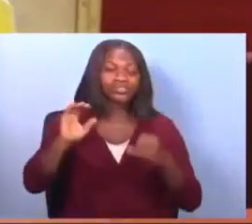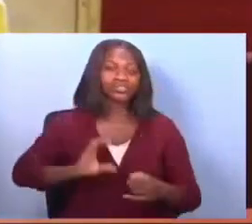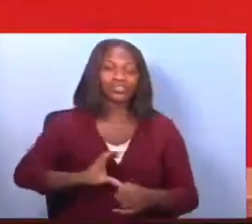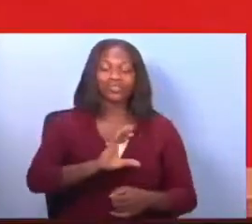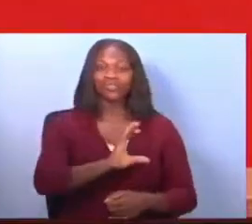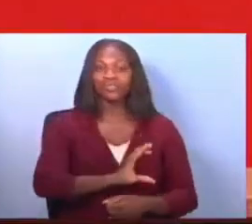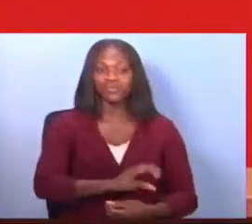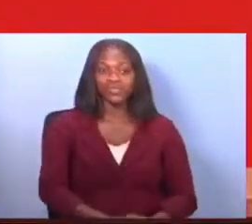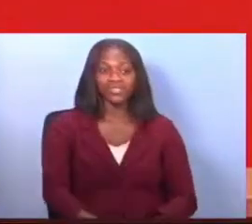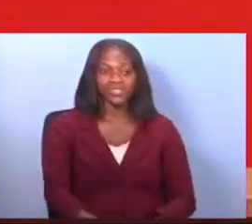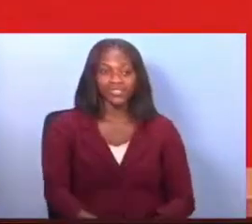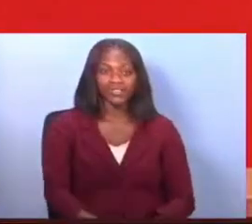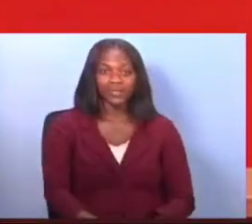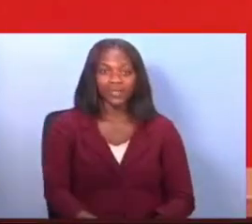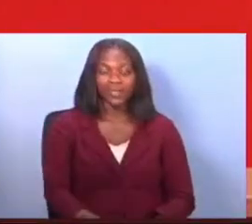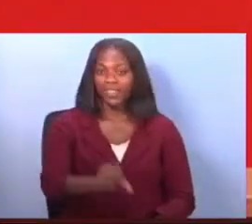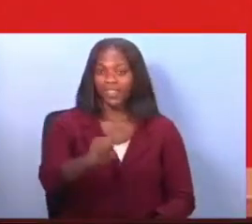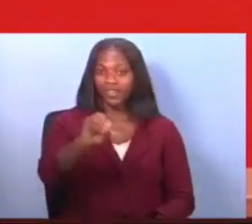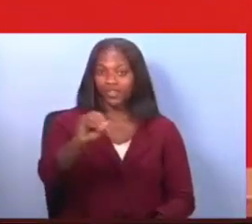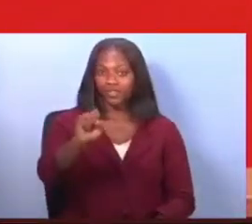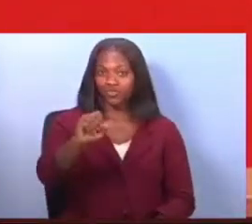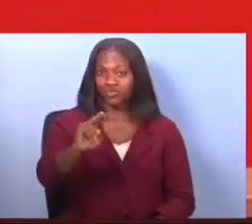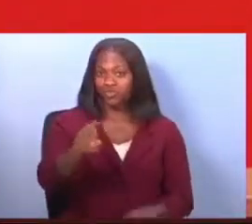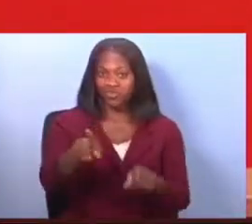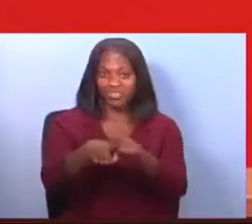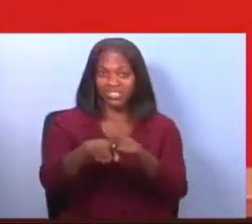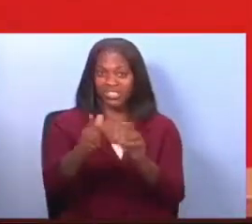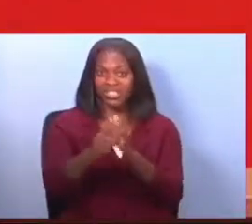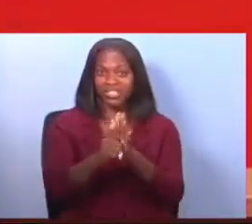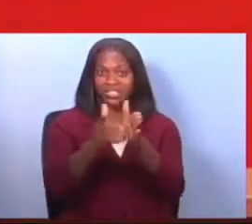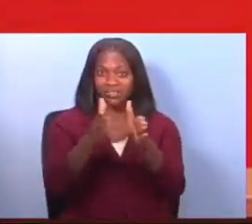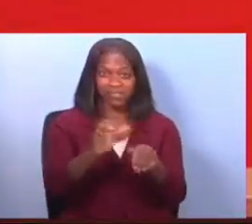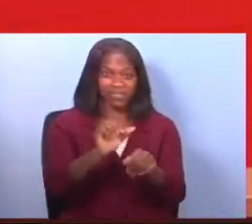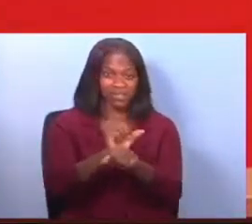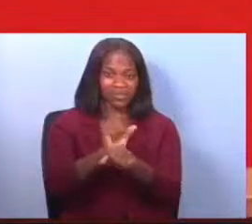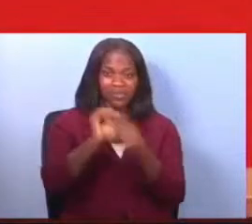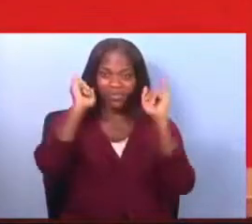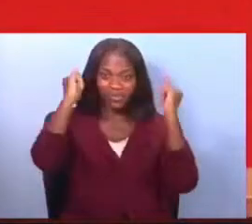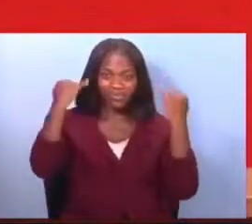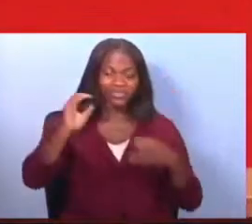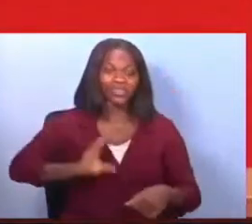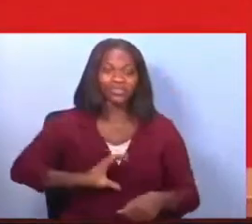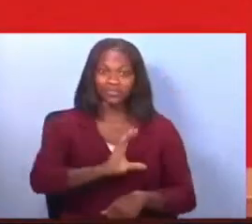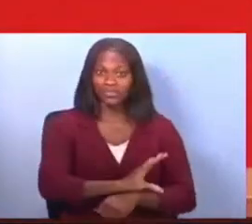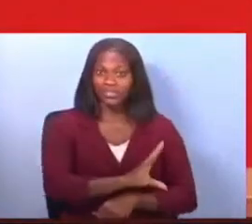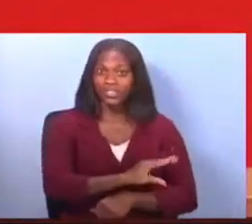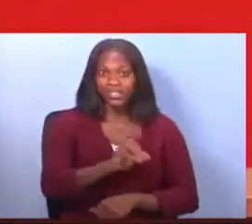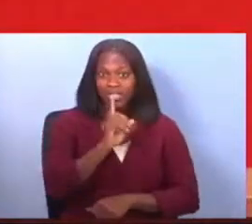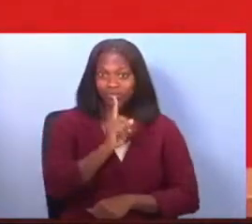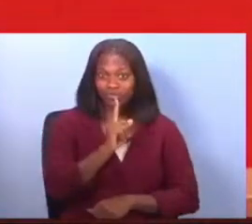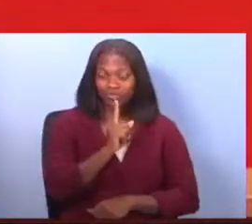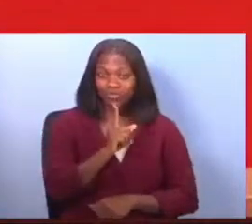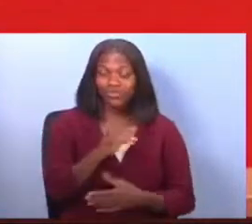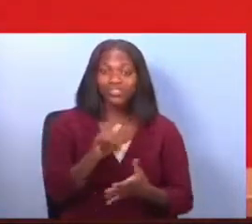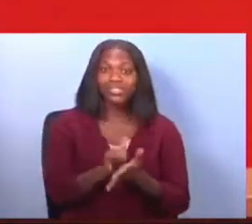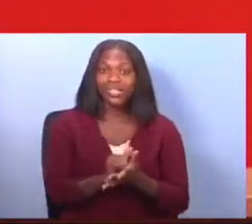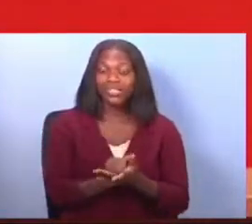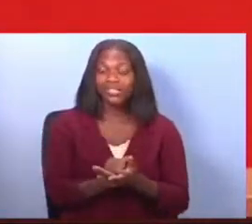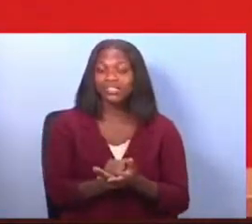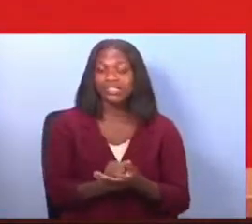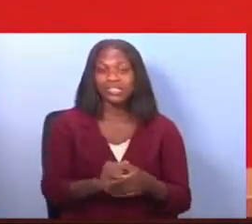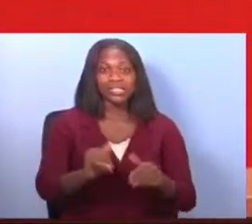Parliament. Sosu is a lawyer, also served the Judiciary Committee. And it is also true that lawyers are not